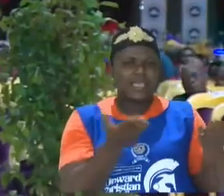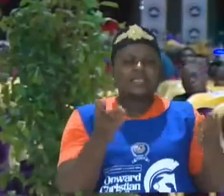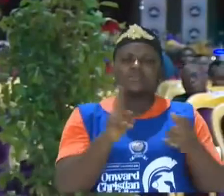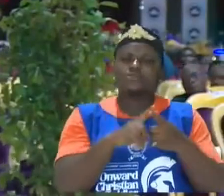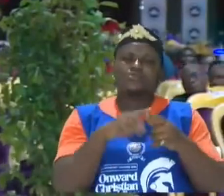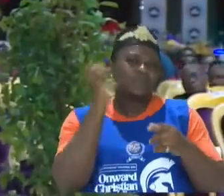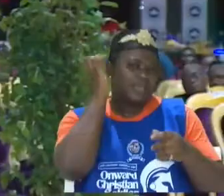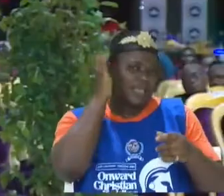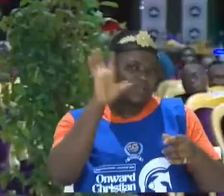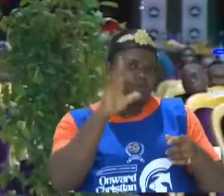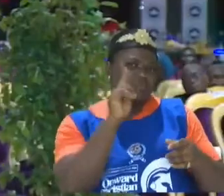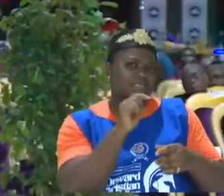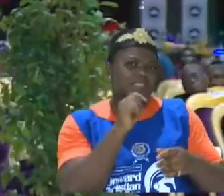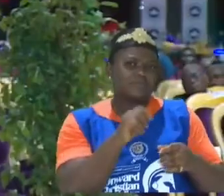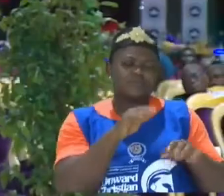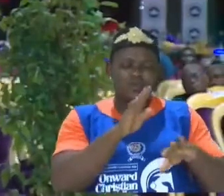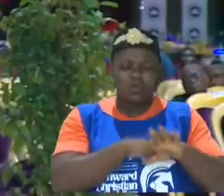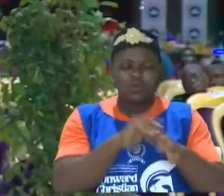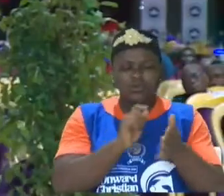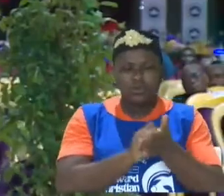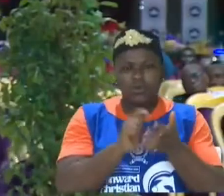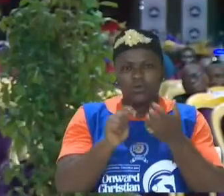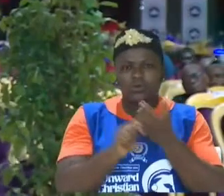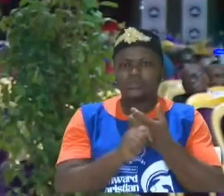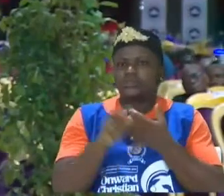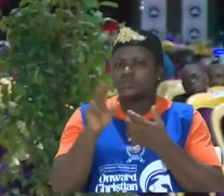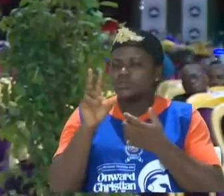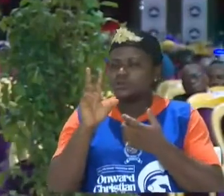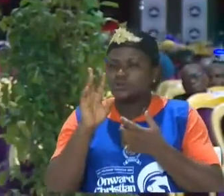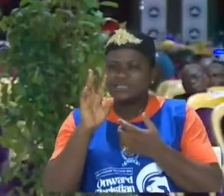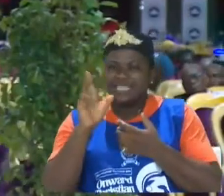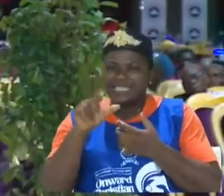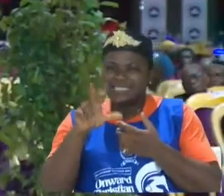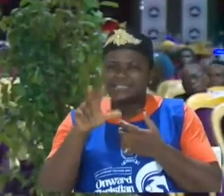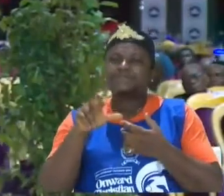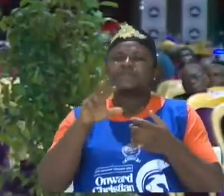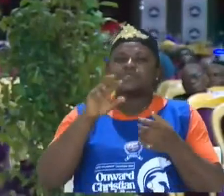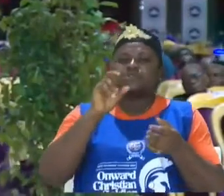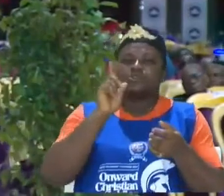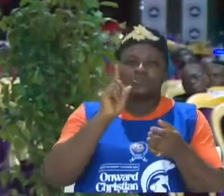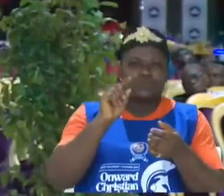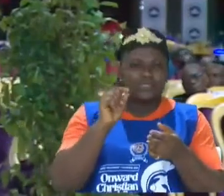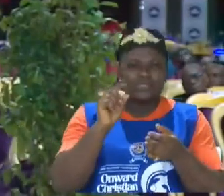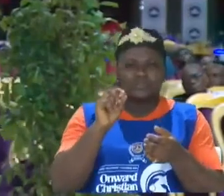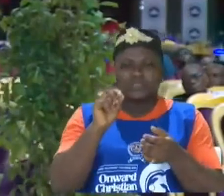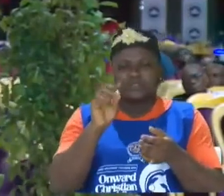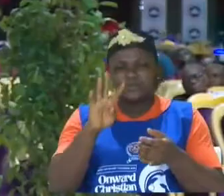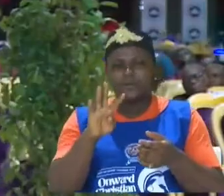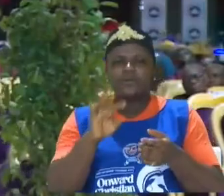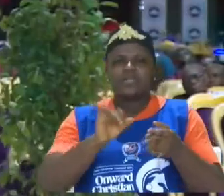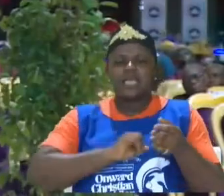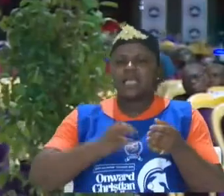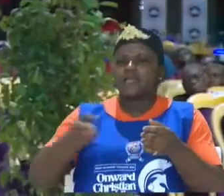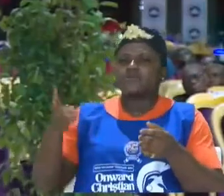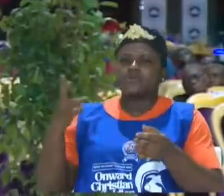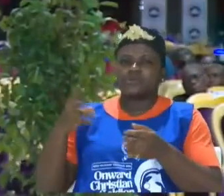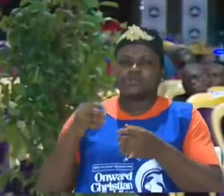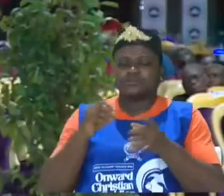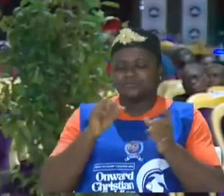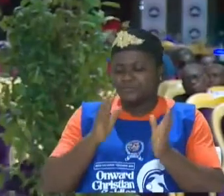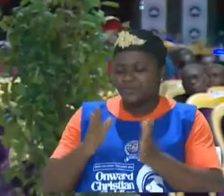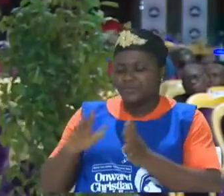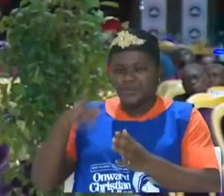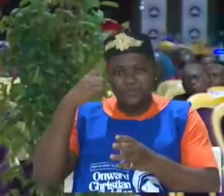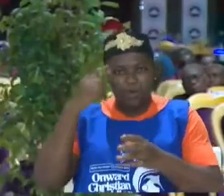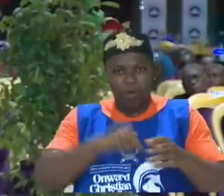On August 13, 2024, I was scheduled for an operation. I was waiting to the theater. On getting